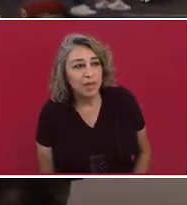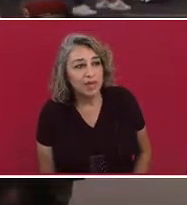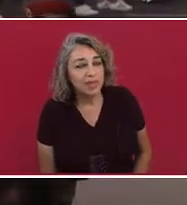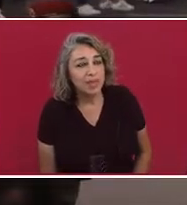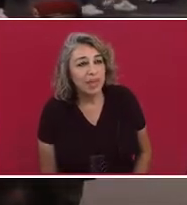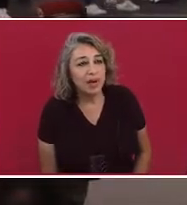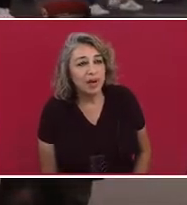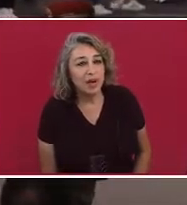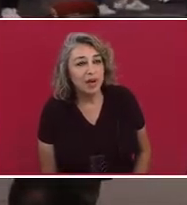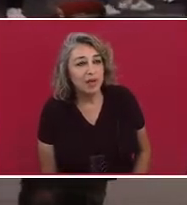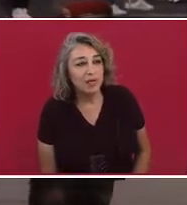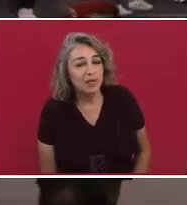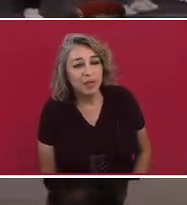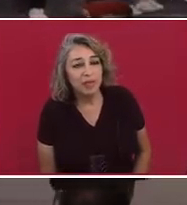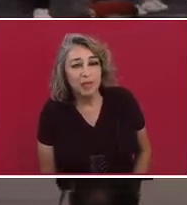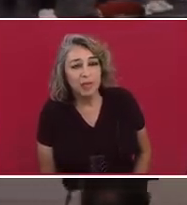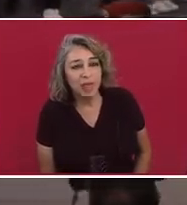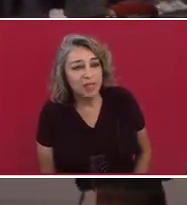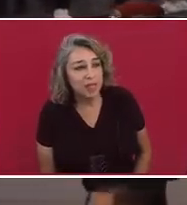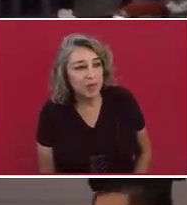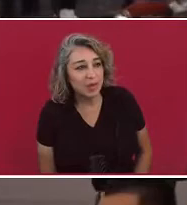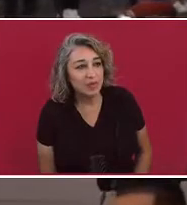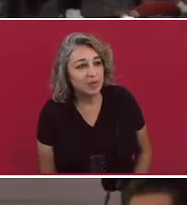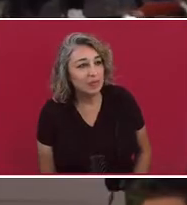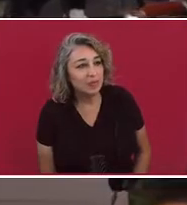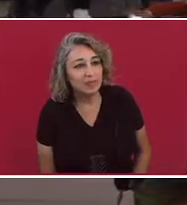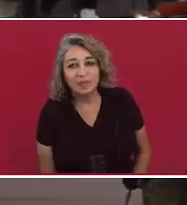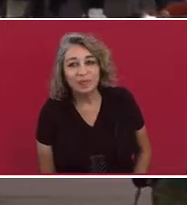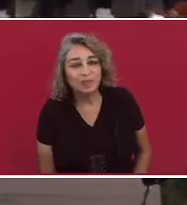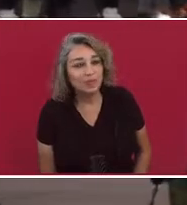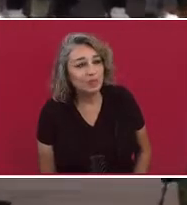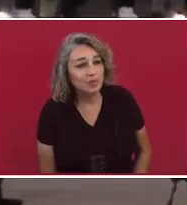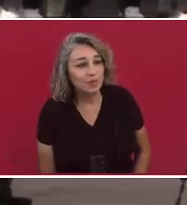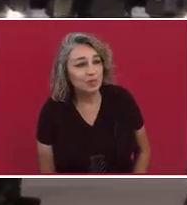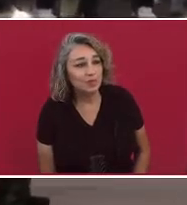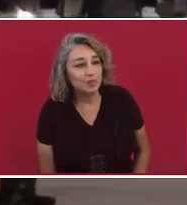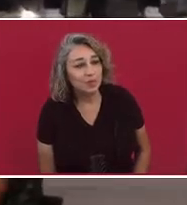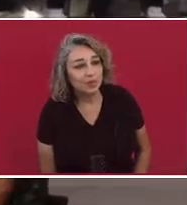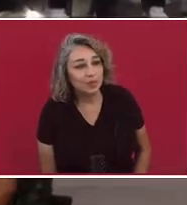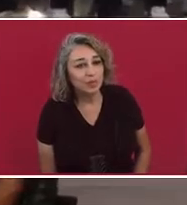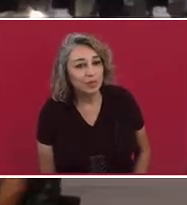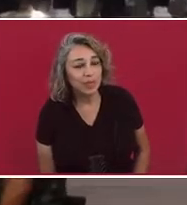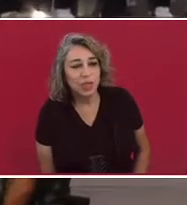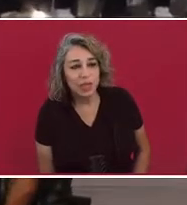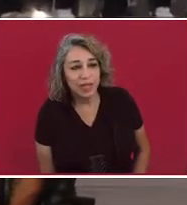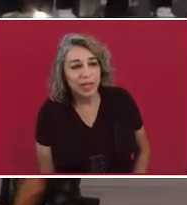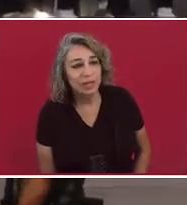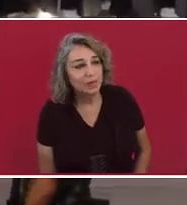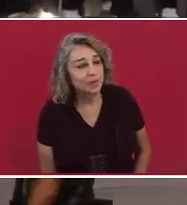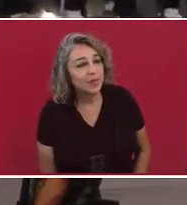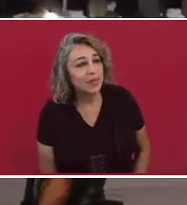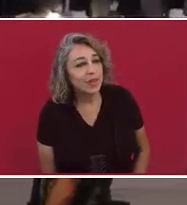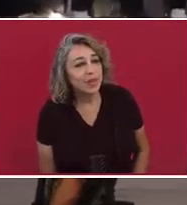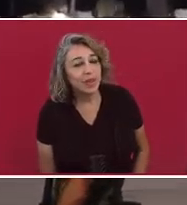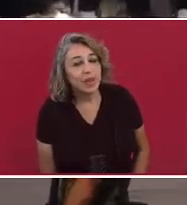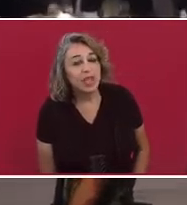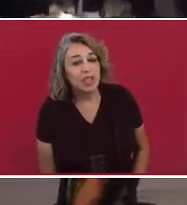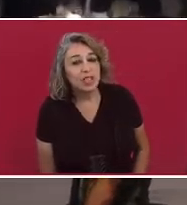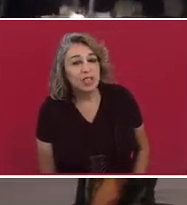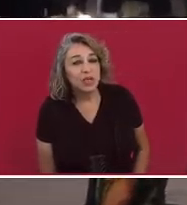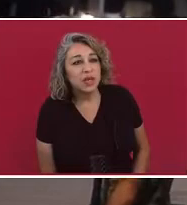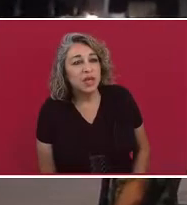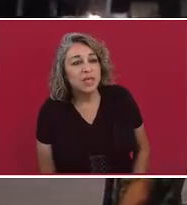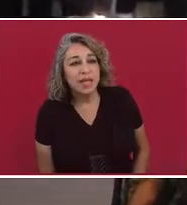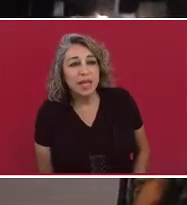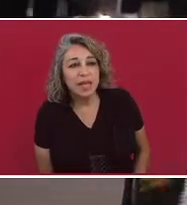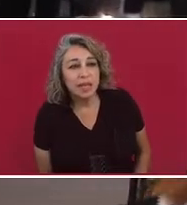I was there a few days ago. Se encuentra en esta Plaza de la Constitución, el Tuesday. Andrés Manuel López Obrador.